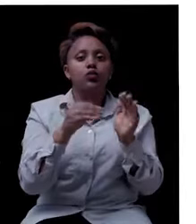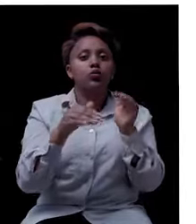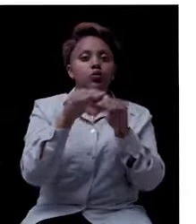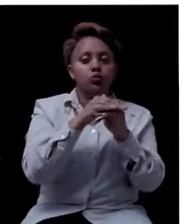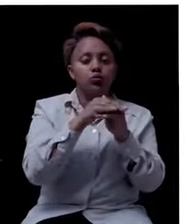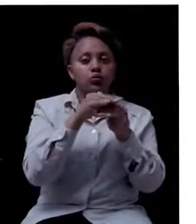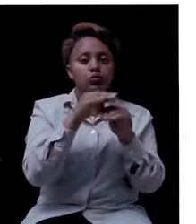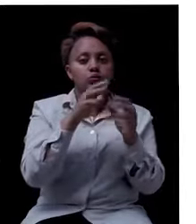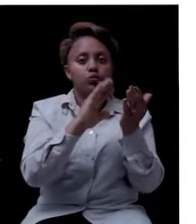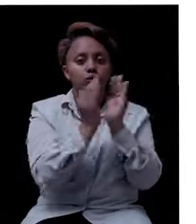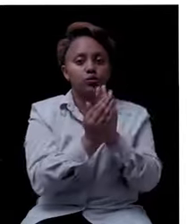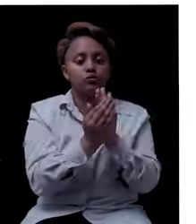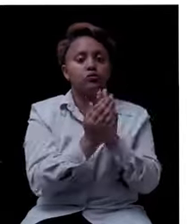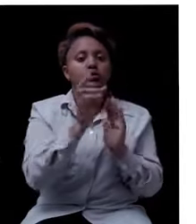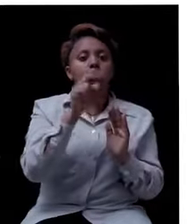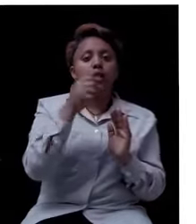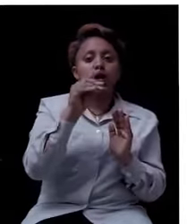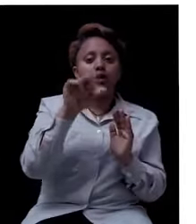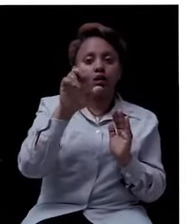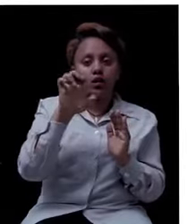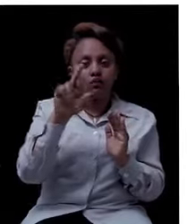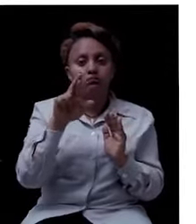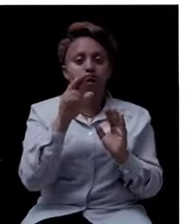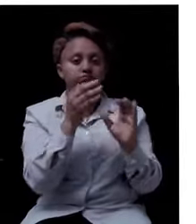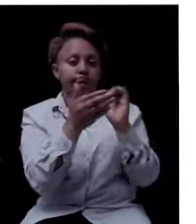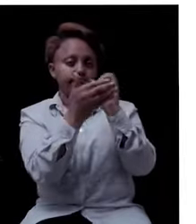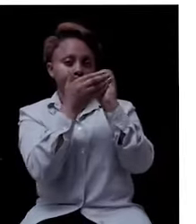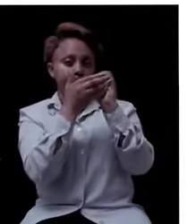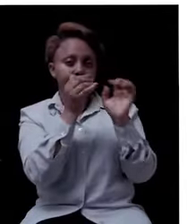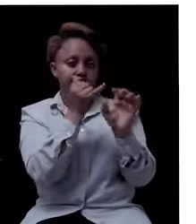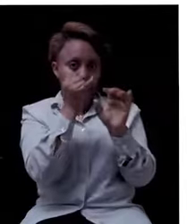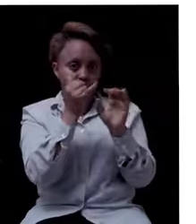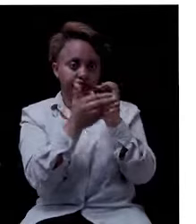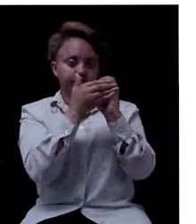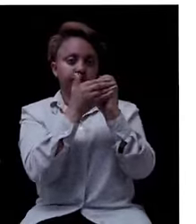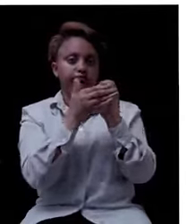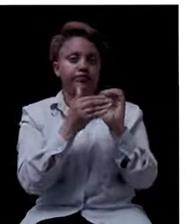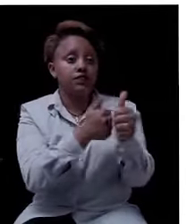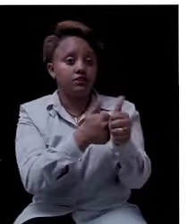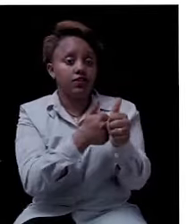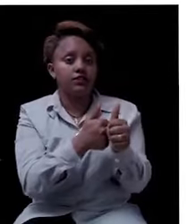under conditions where active vision techniques such as radar or LiDAR do not work well.